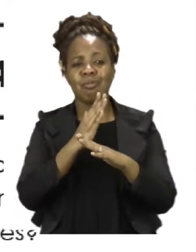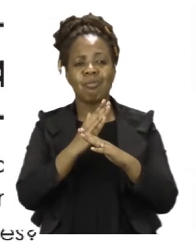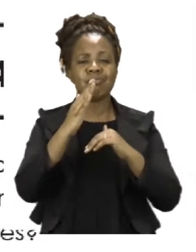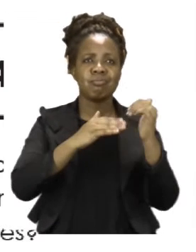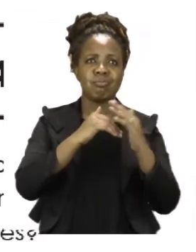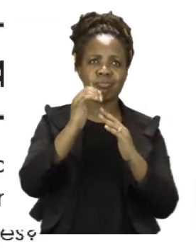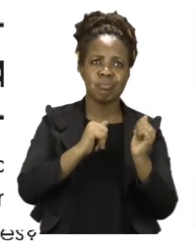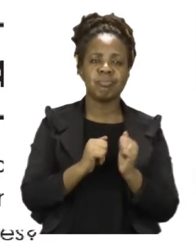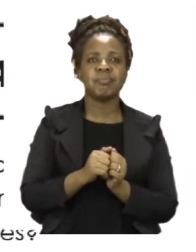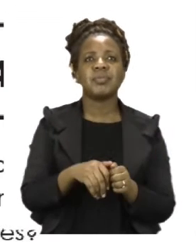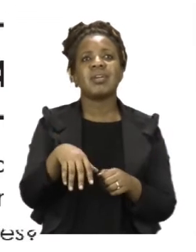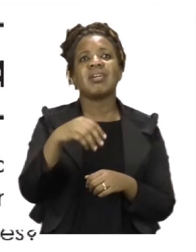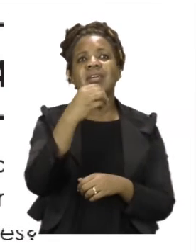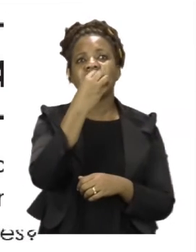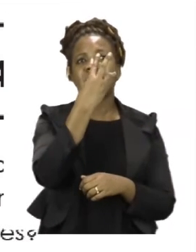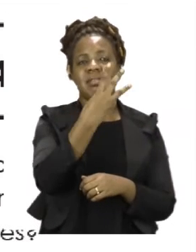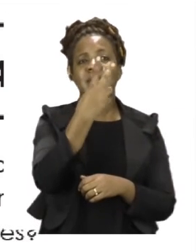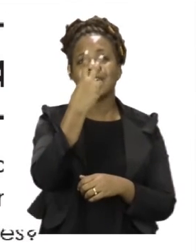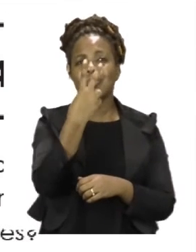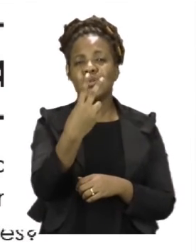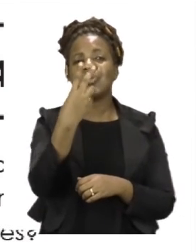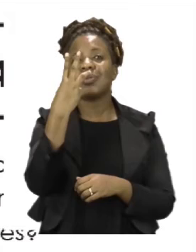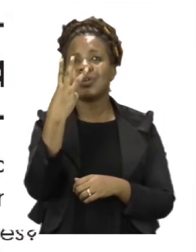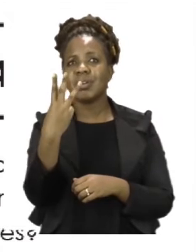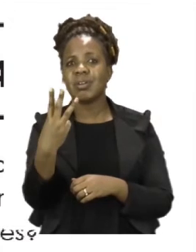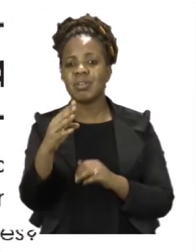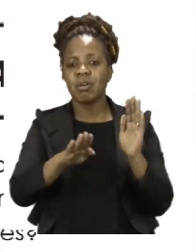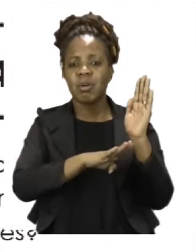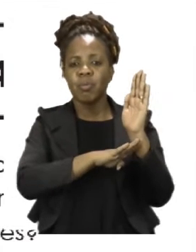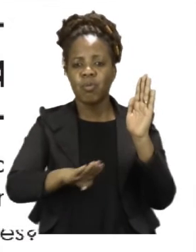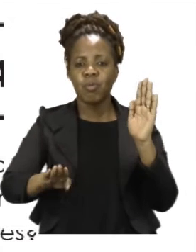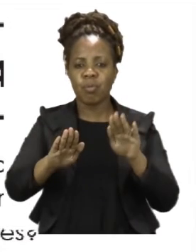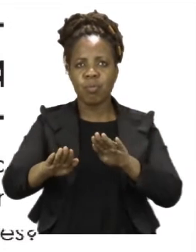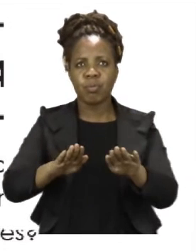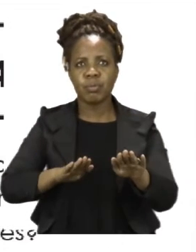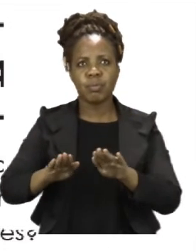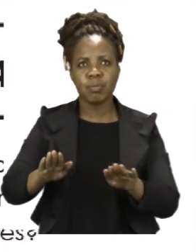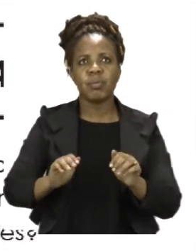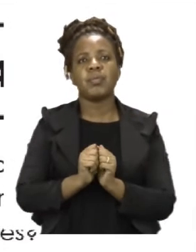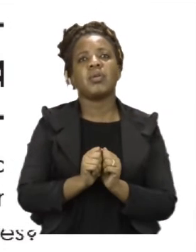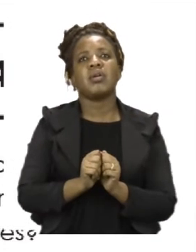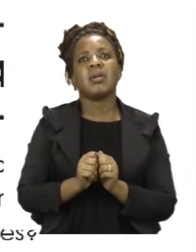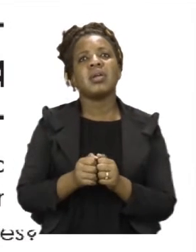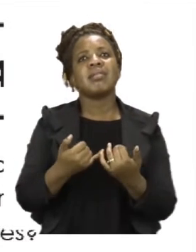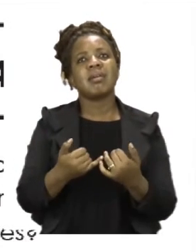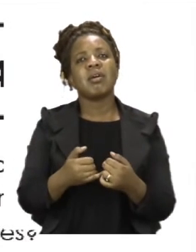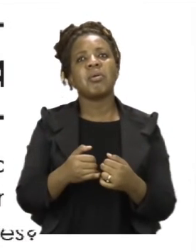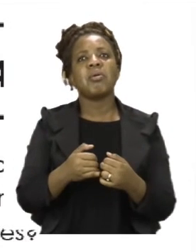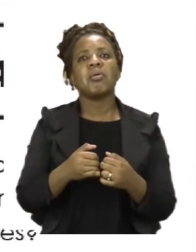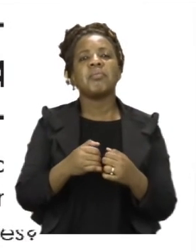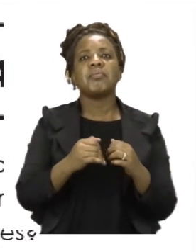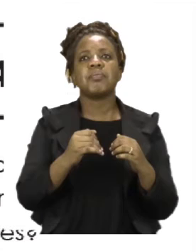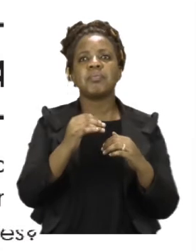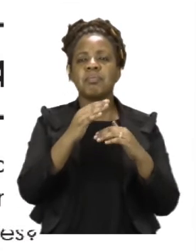323 are tilers. How many workers are not builders or